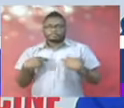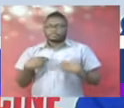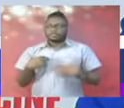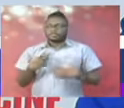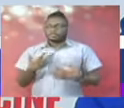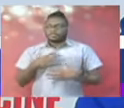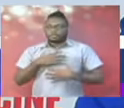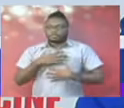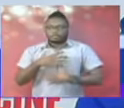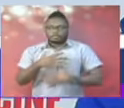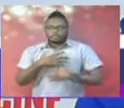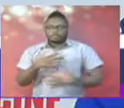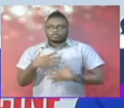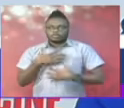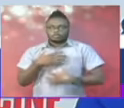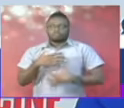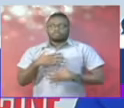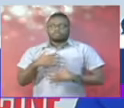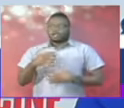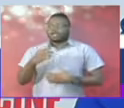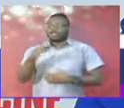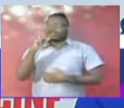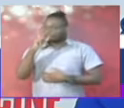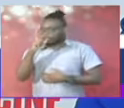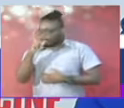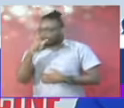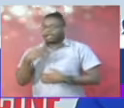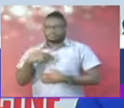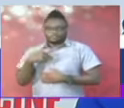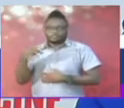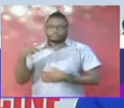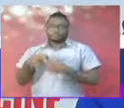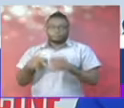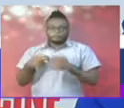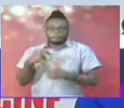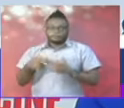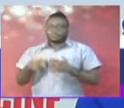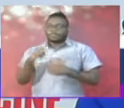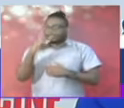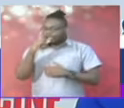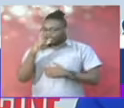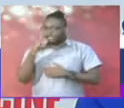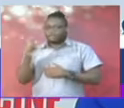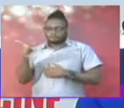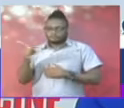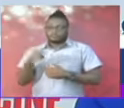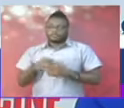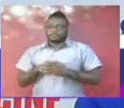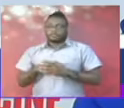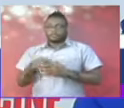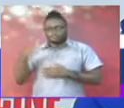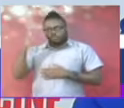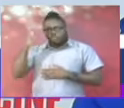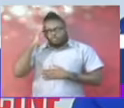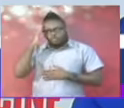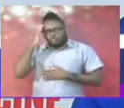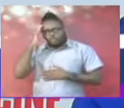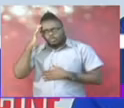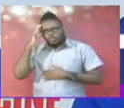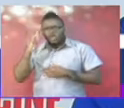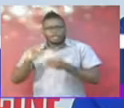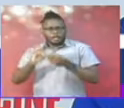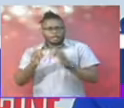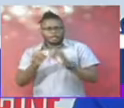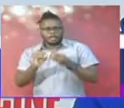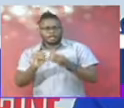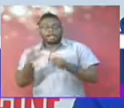COVID period, I have found ways to reduce the risk of getting an attack. These include knowing the triggers as well as taking the recommended supplements and vitamins